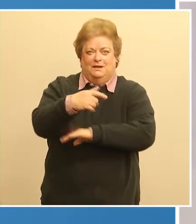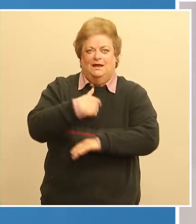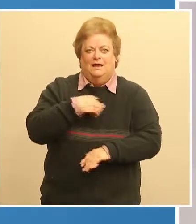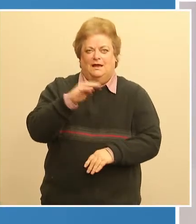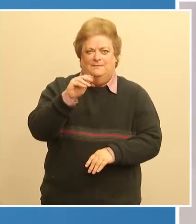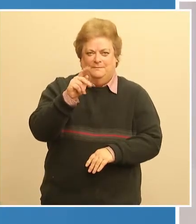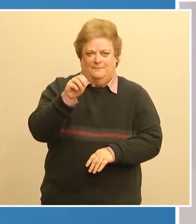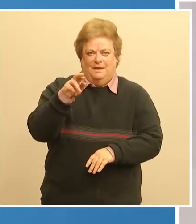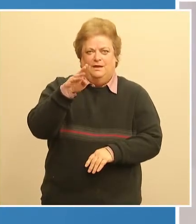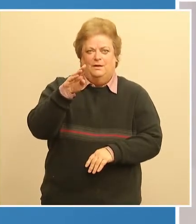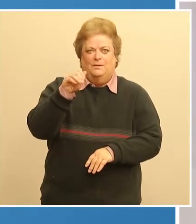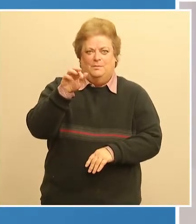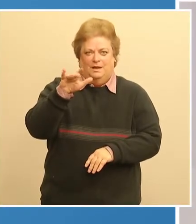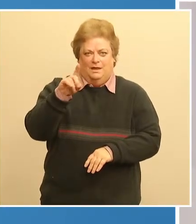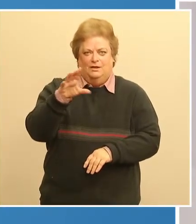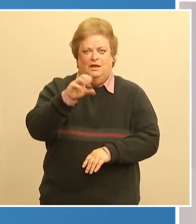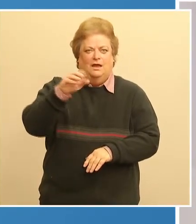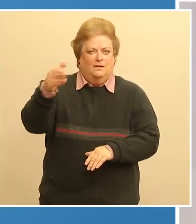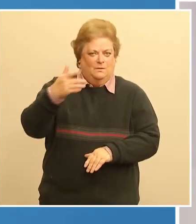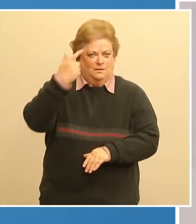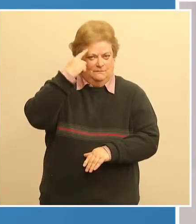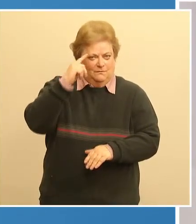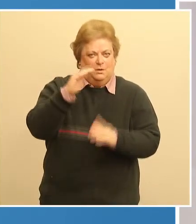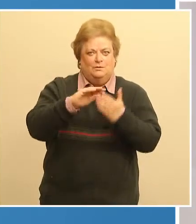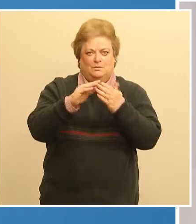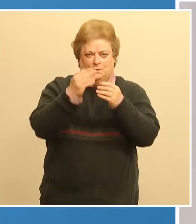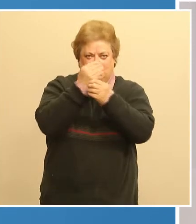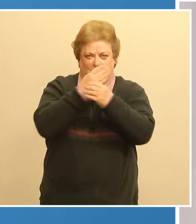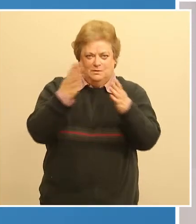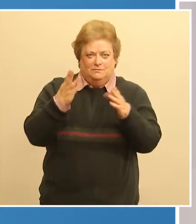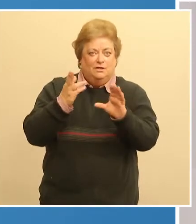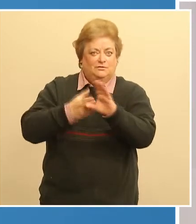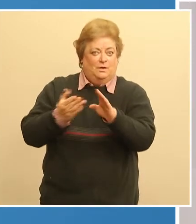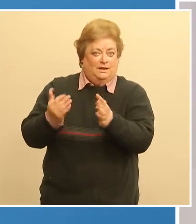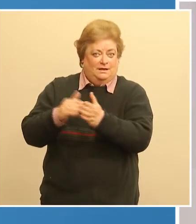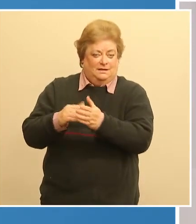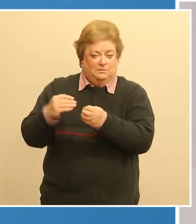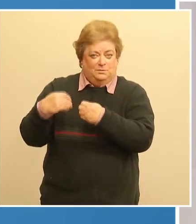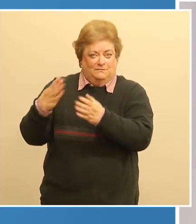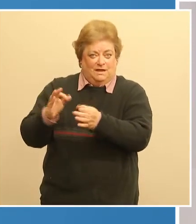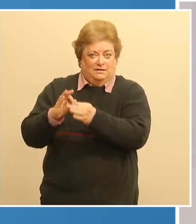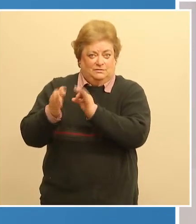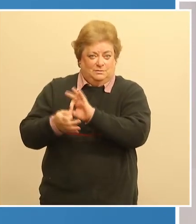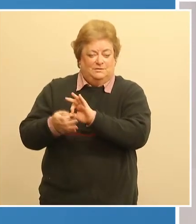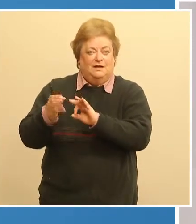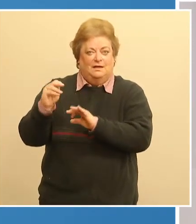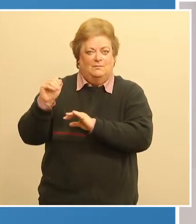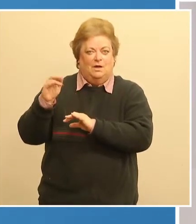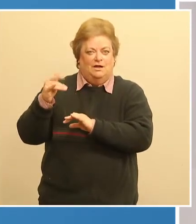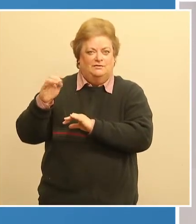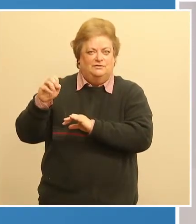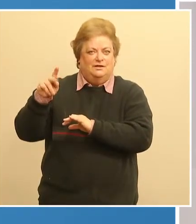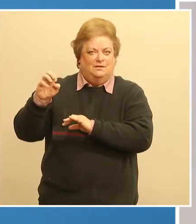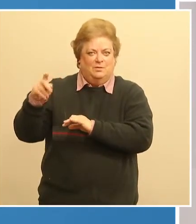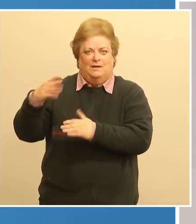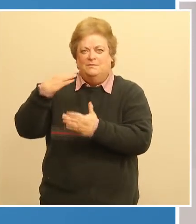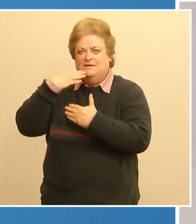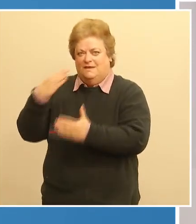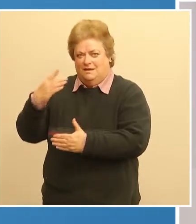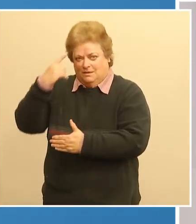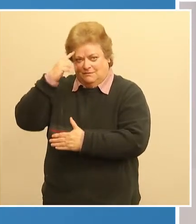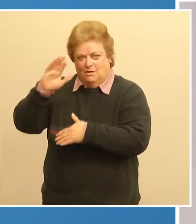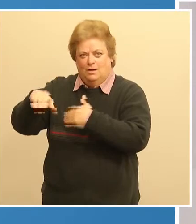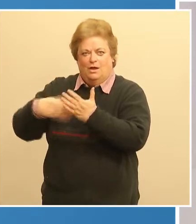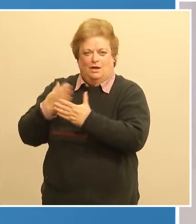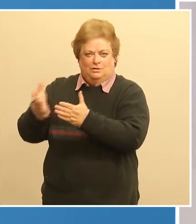I'm Mayor Lyrian Gaylor-Baird, and welcome to this community briefing. Joining us again to provide interpretation is Margie Prop. Thank you, Margie, for